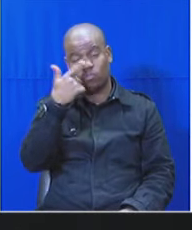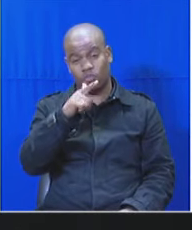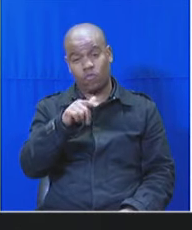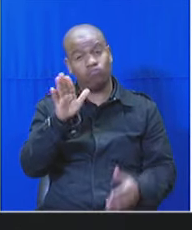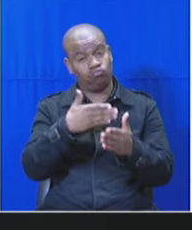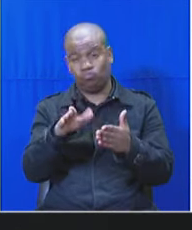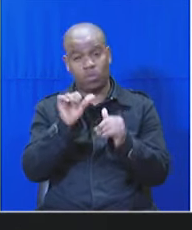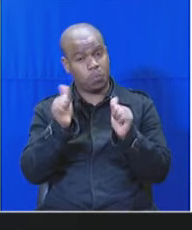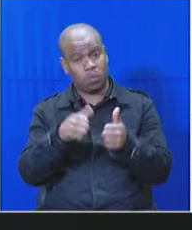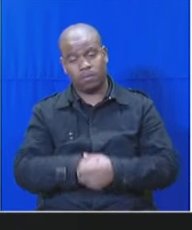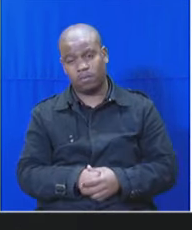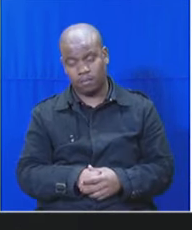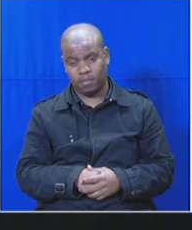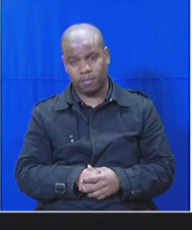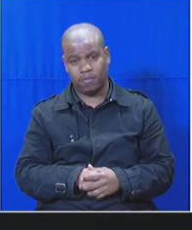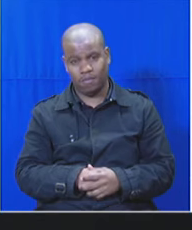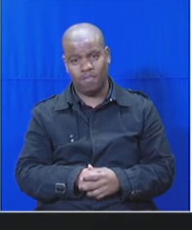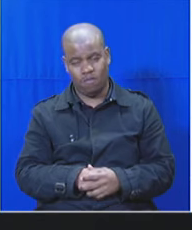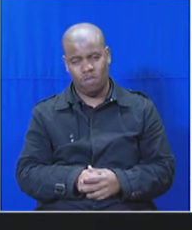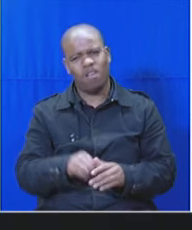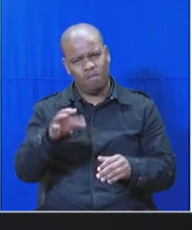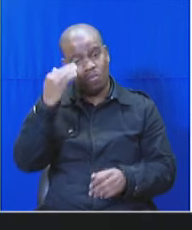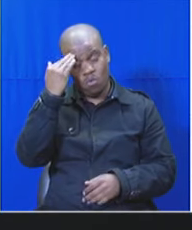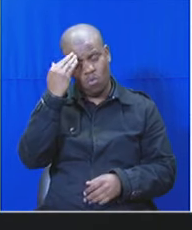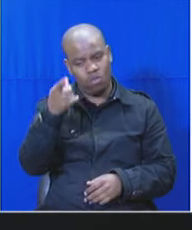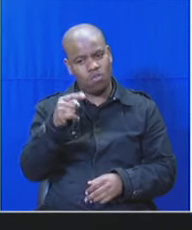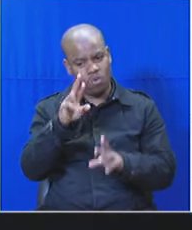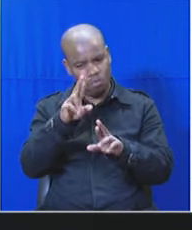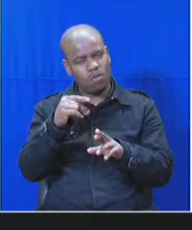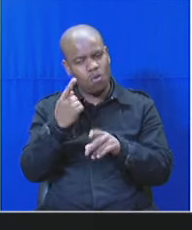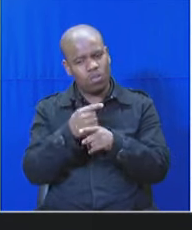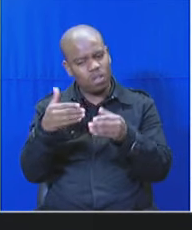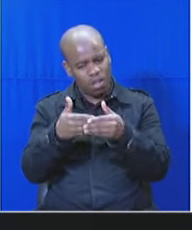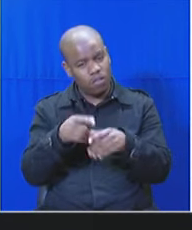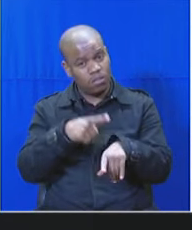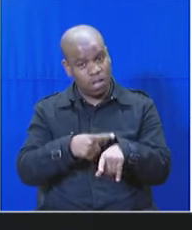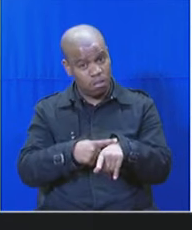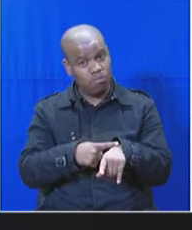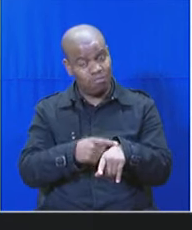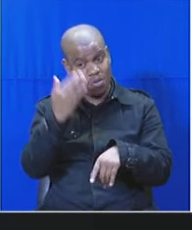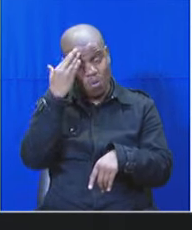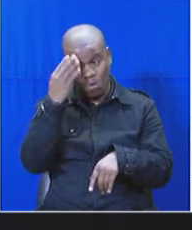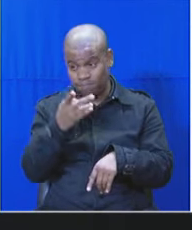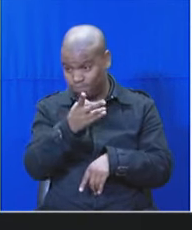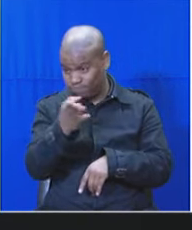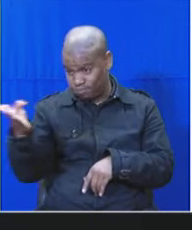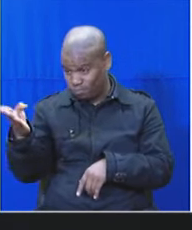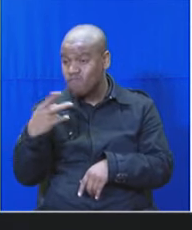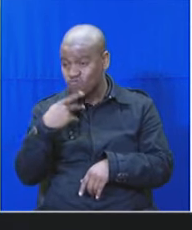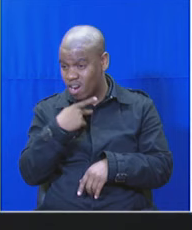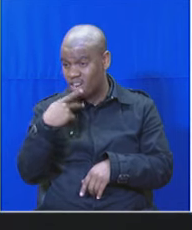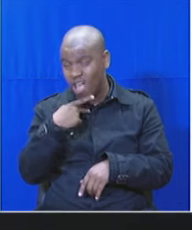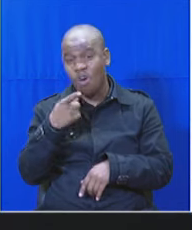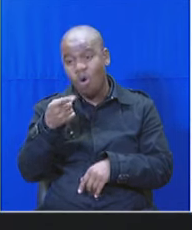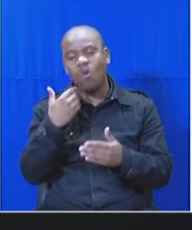Honourable members, I'm sure we are all mindful of the time and that today is a Friday. I know some of you might be wanting